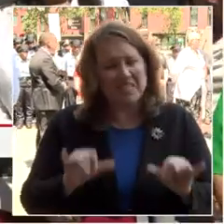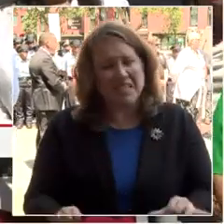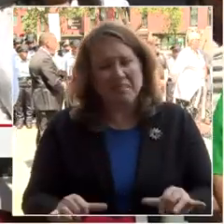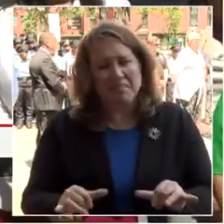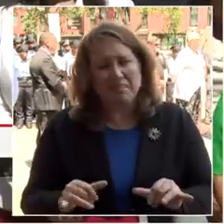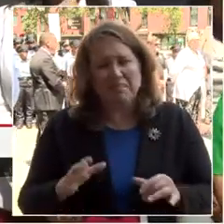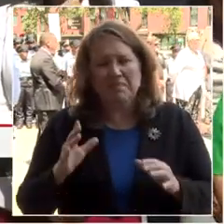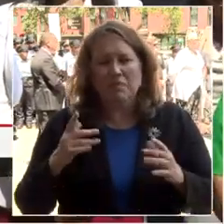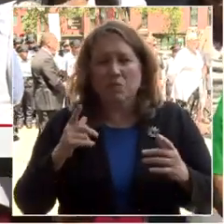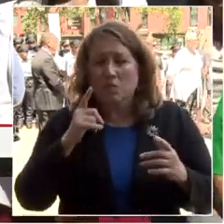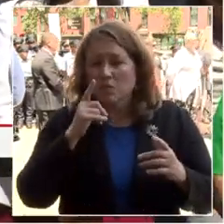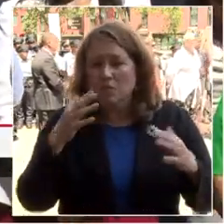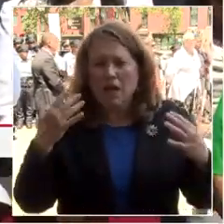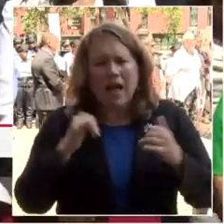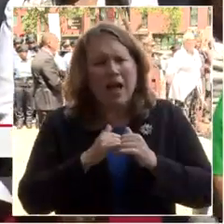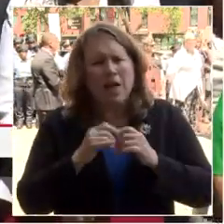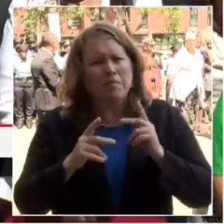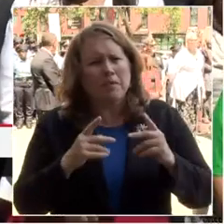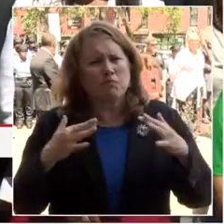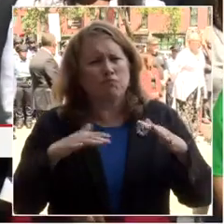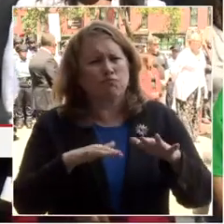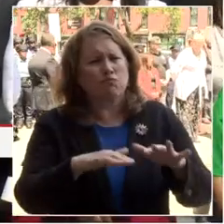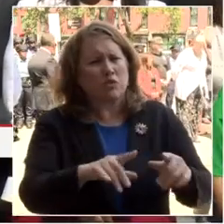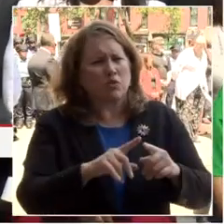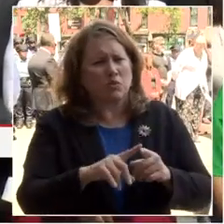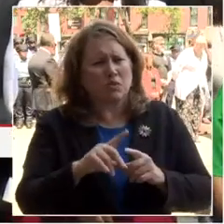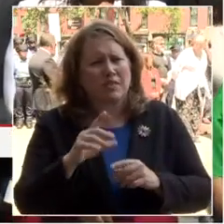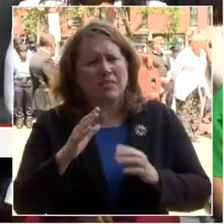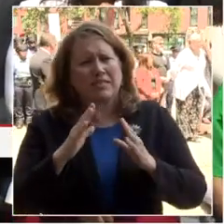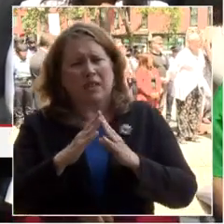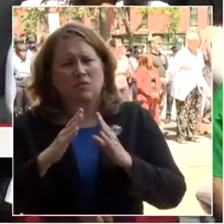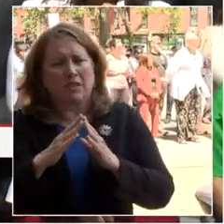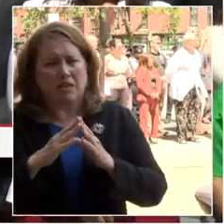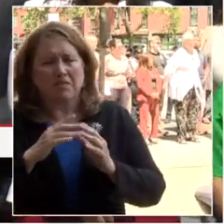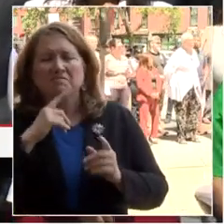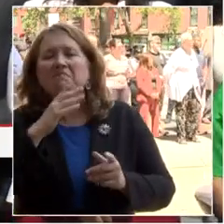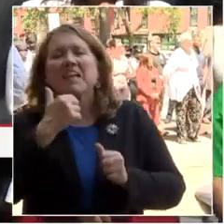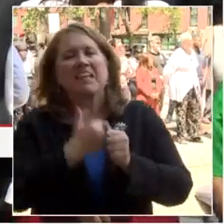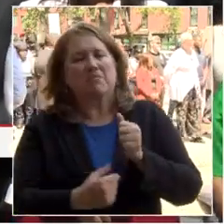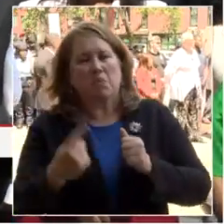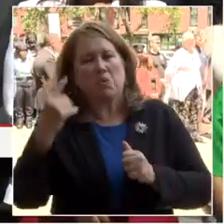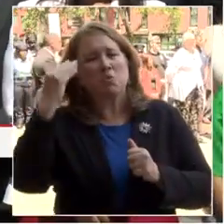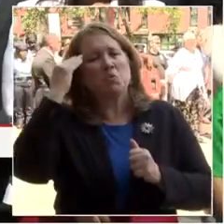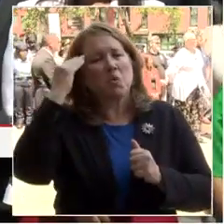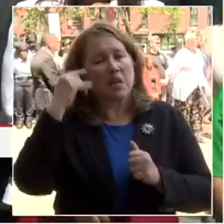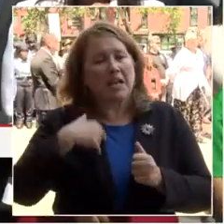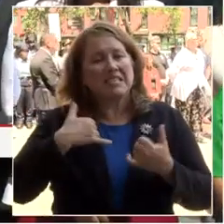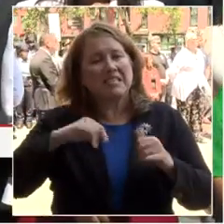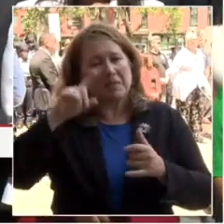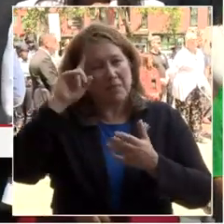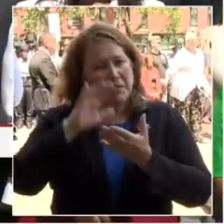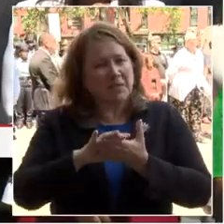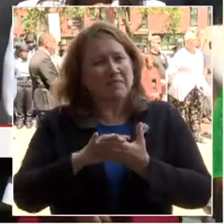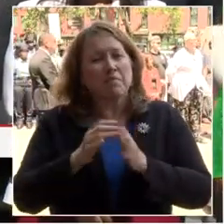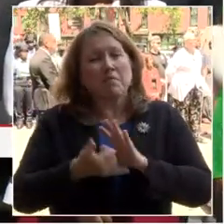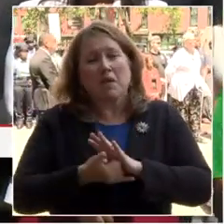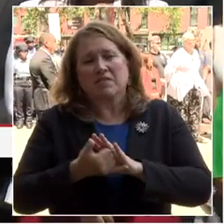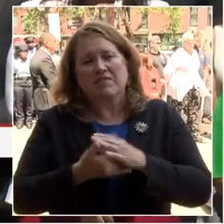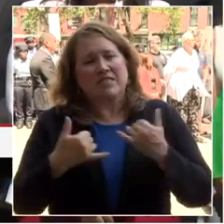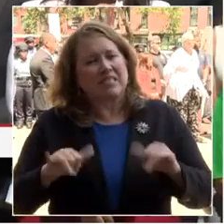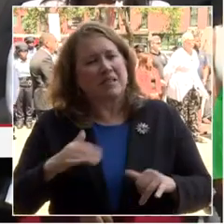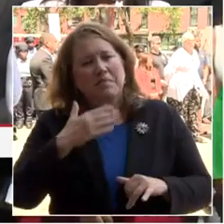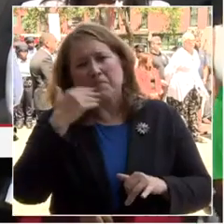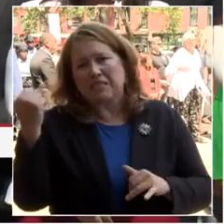Well, we're making sure everybody knows. I still believe, I know for a fact that Metro is still your best